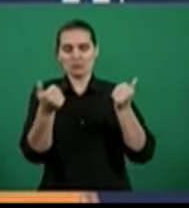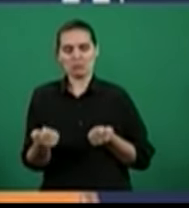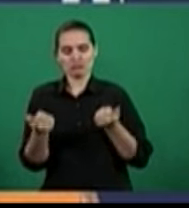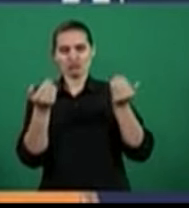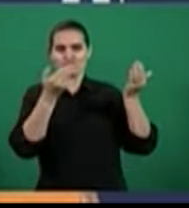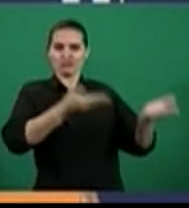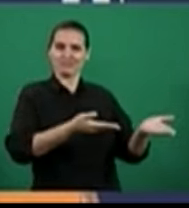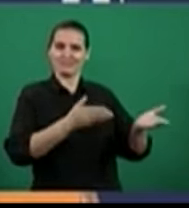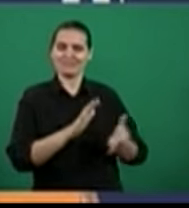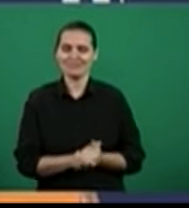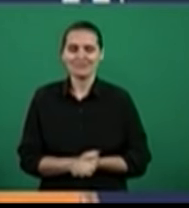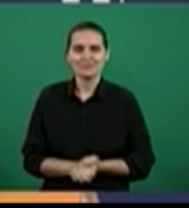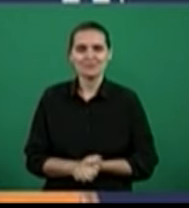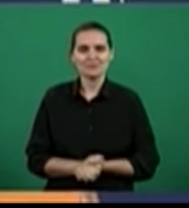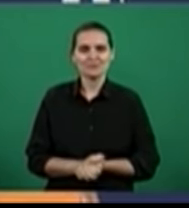him.